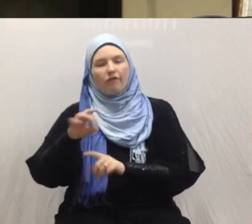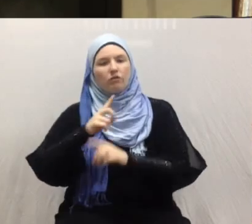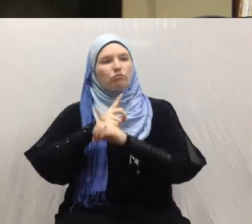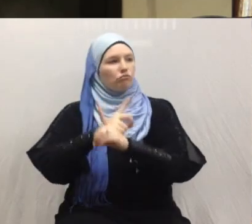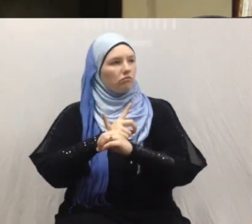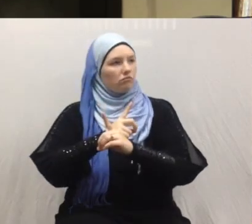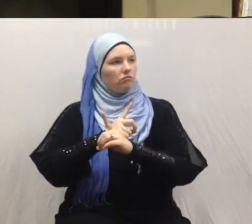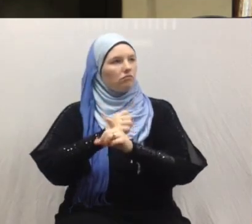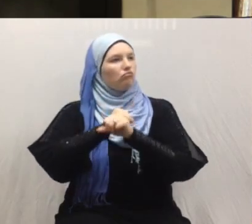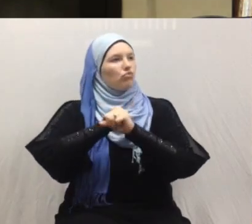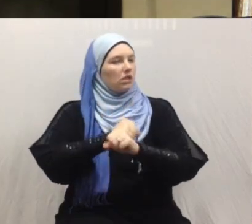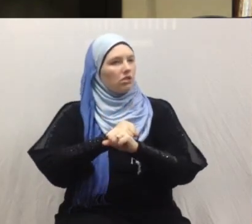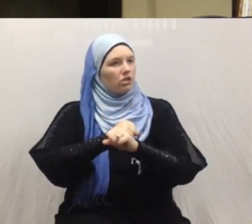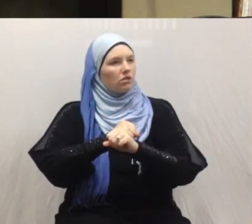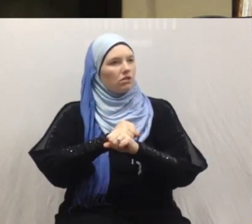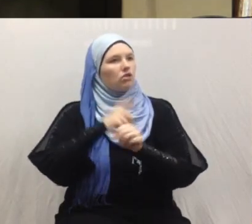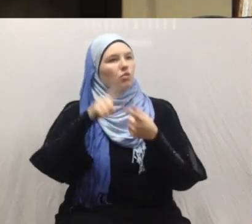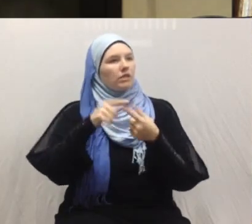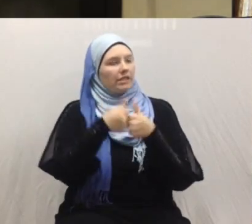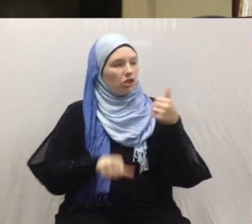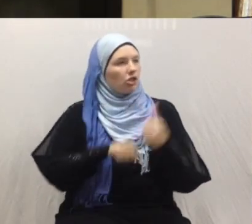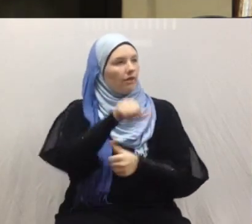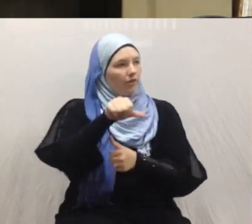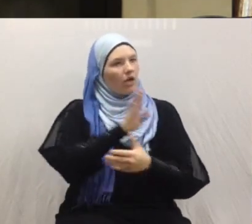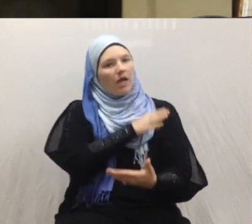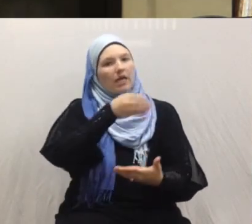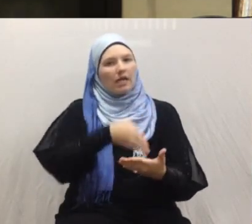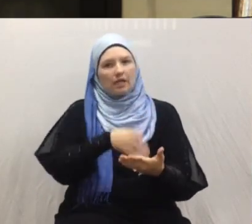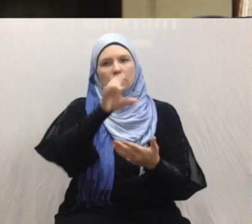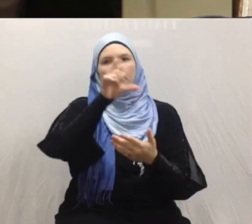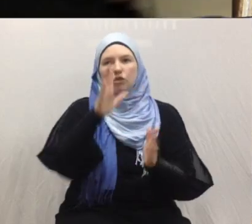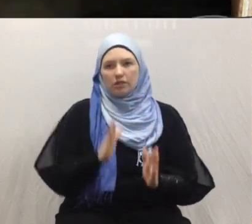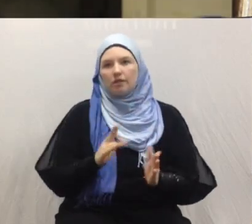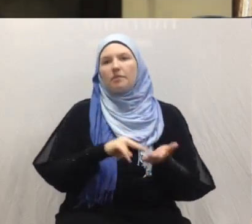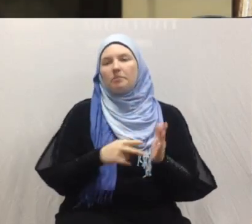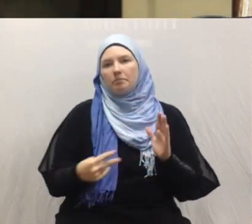protection and extending protection to one another against the Muslims.